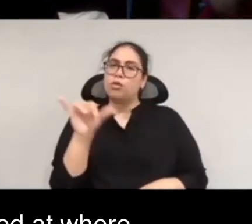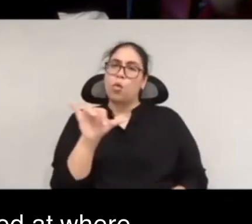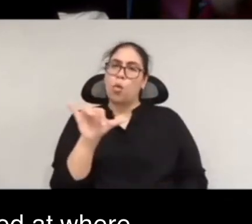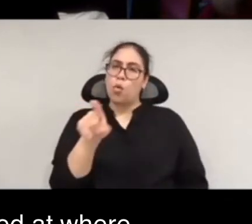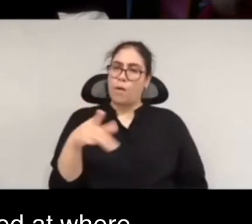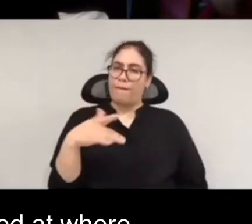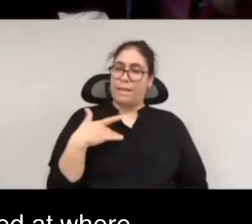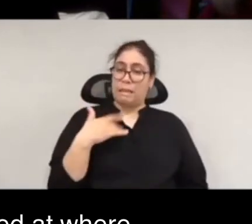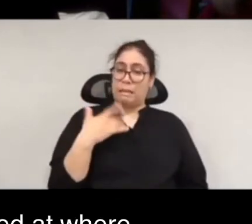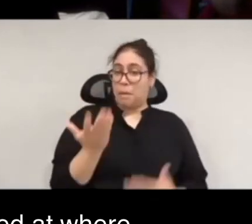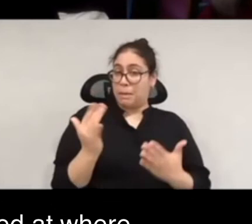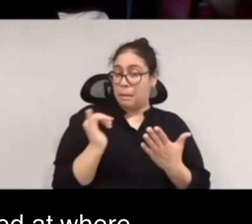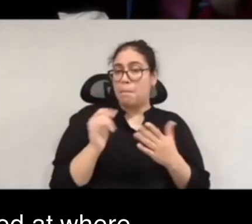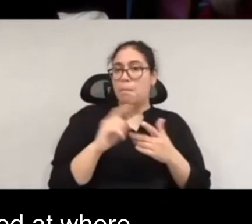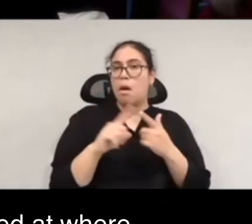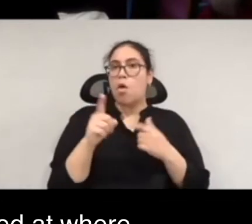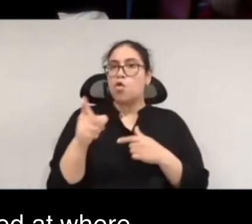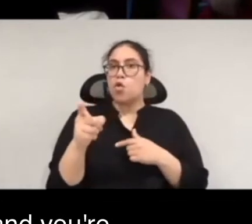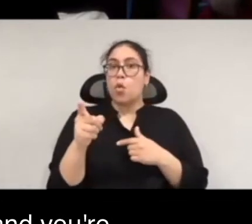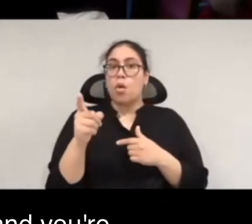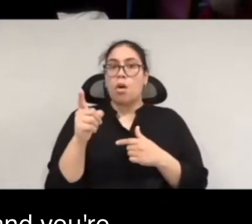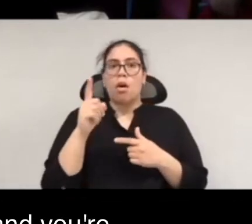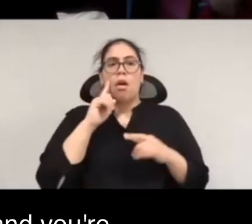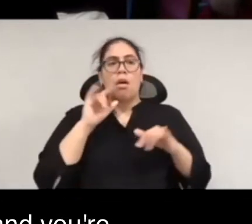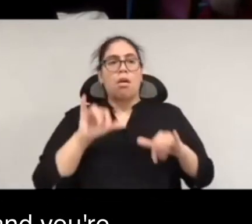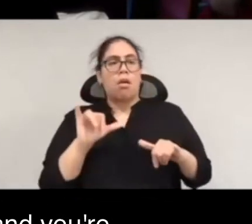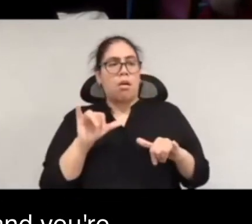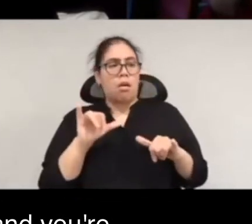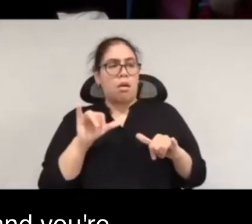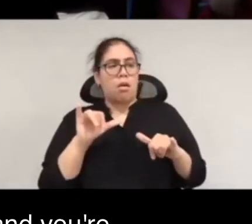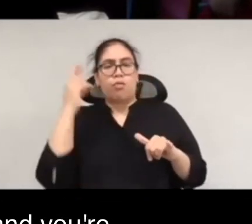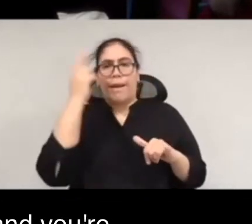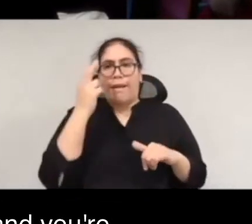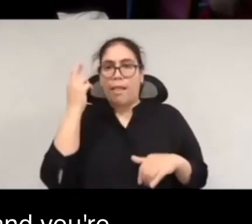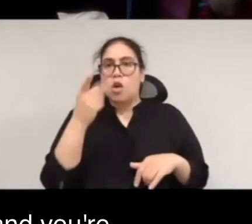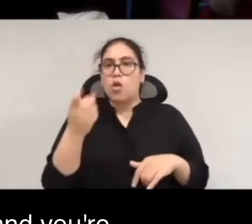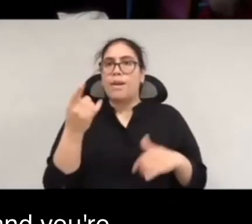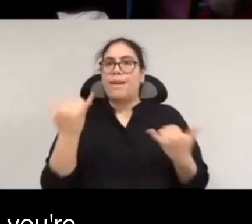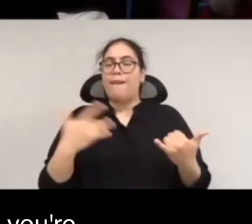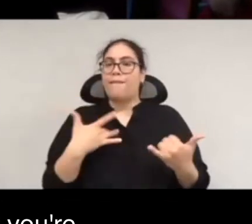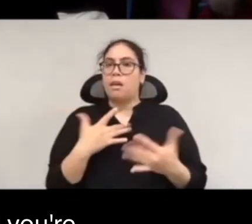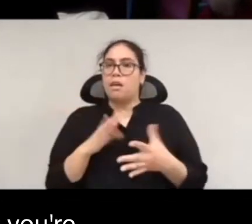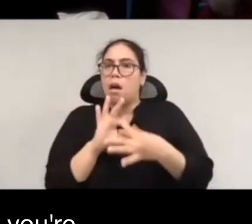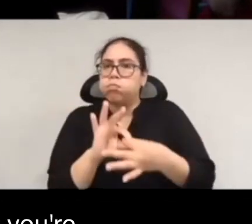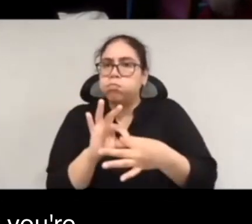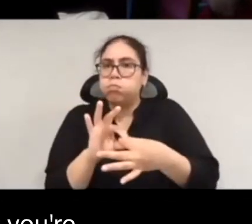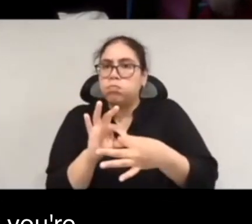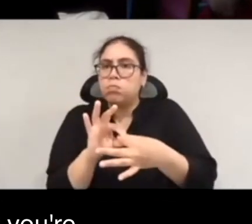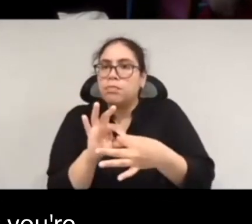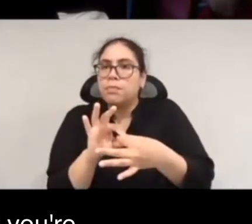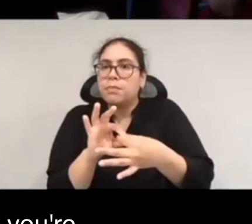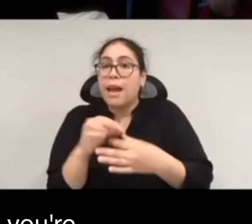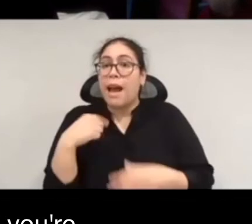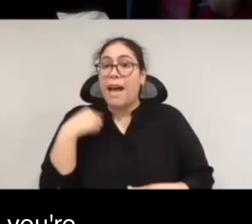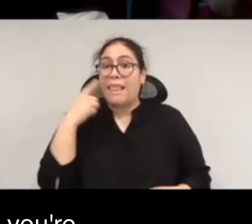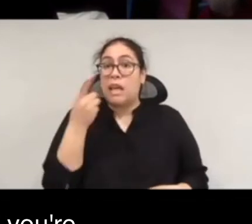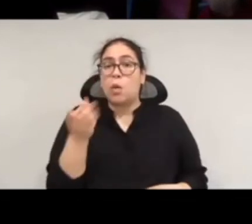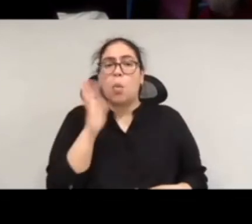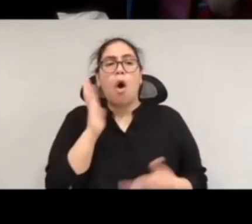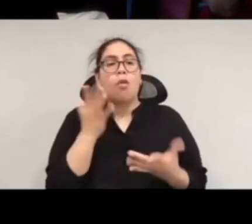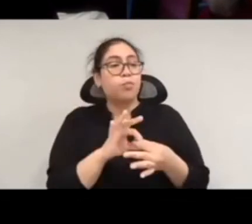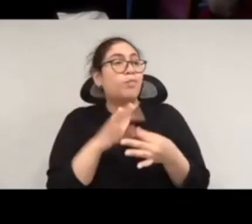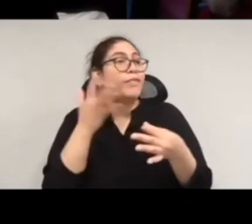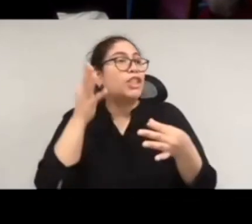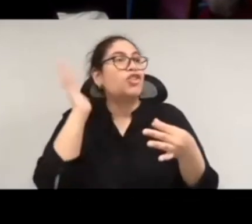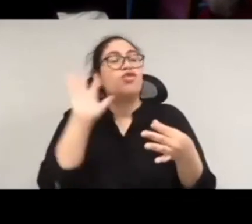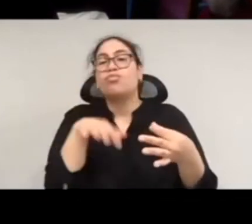you've arrived at where you have an understanding of something and you're now invested in something I don't think you're going to ever back away from.